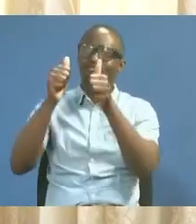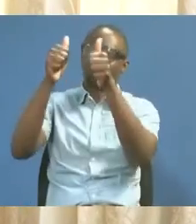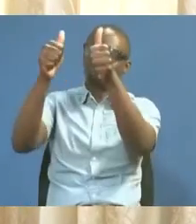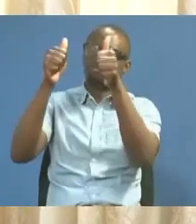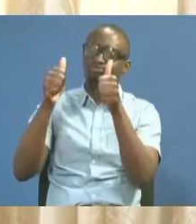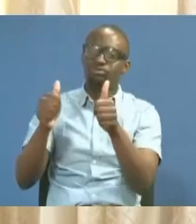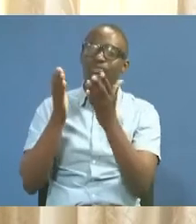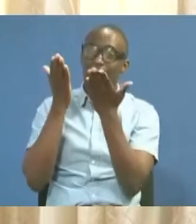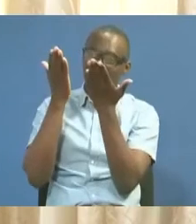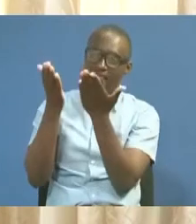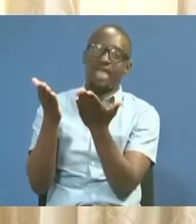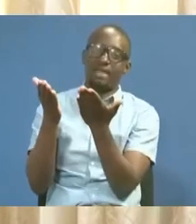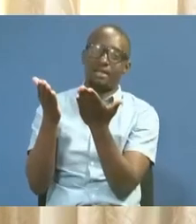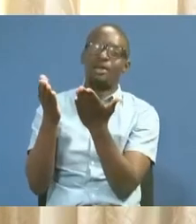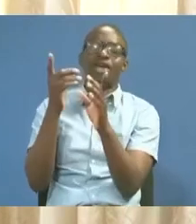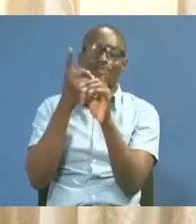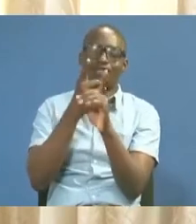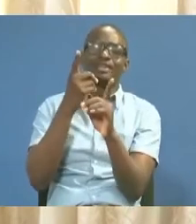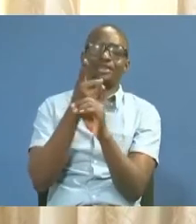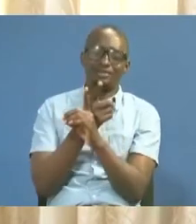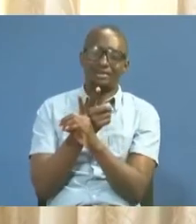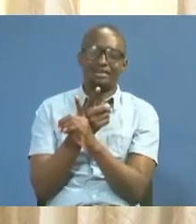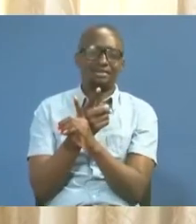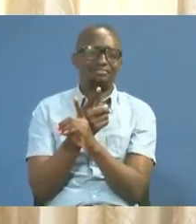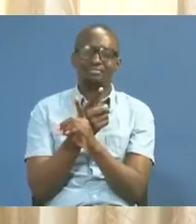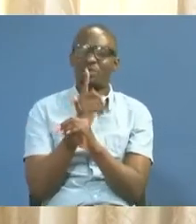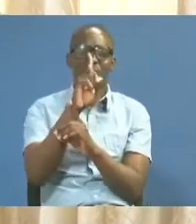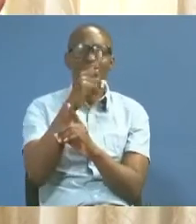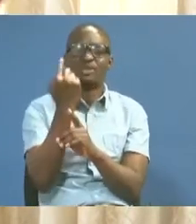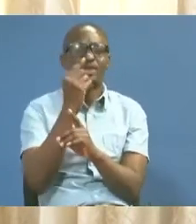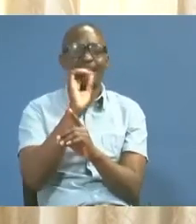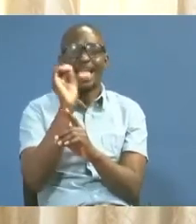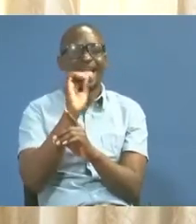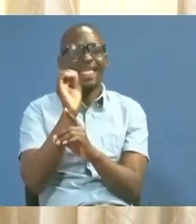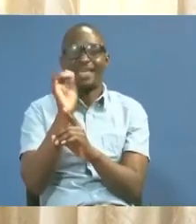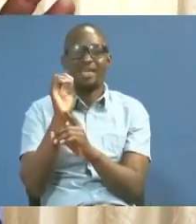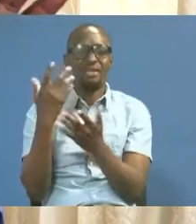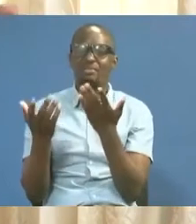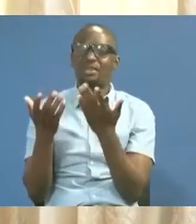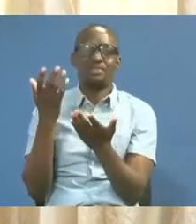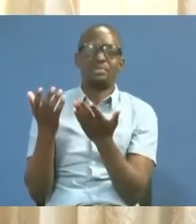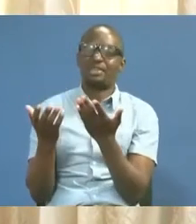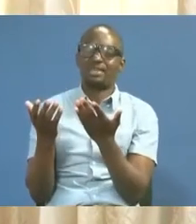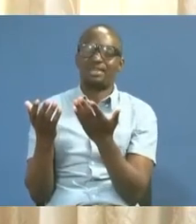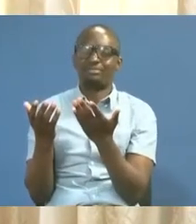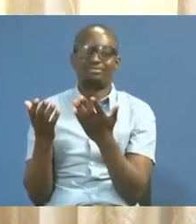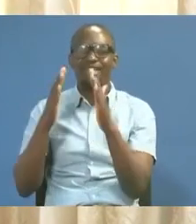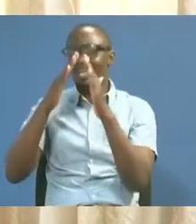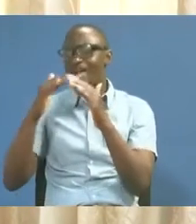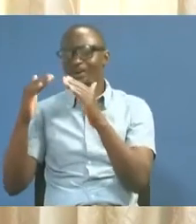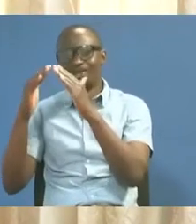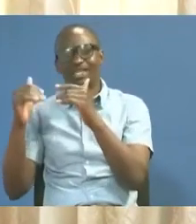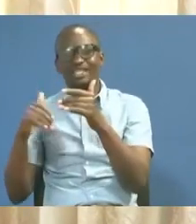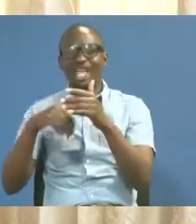boards, and notice boards are at various places. So it's not just one area, but in your halls of residence, in outside